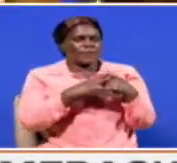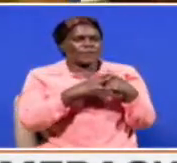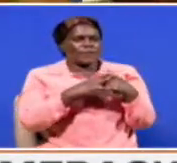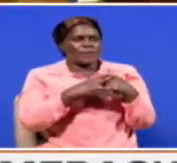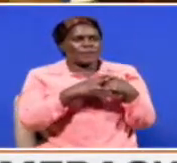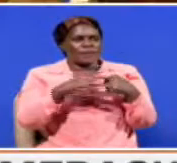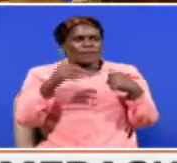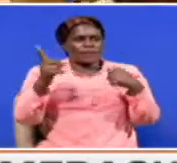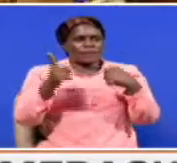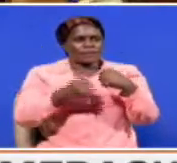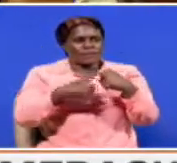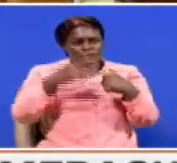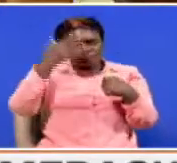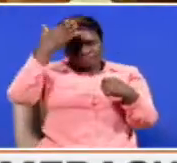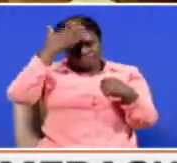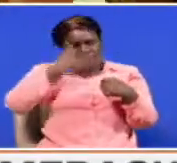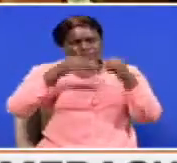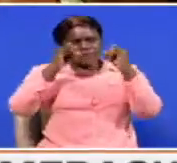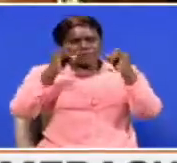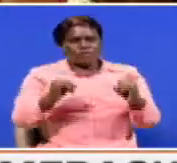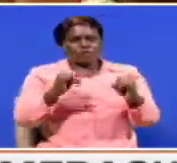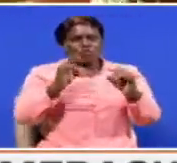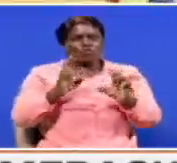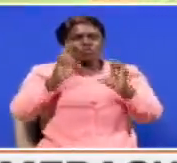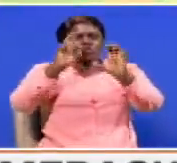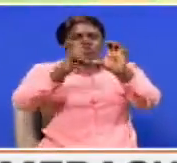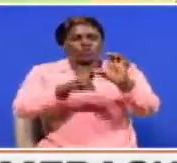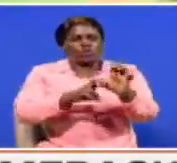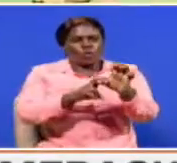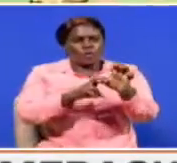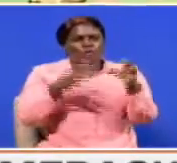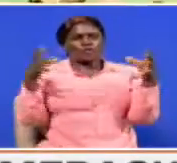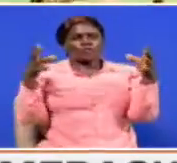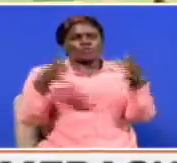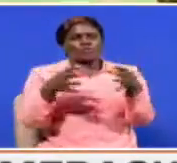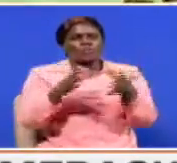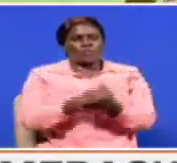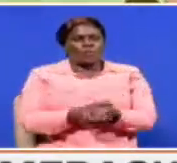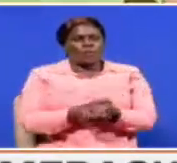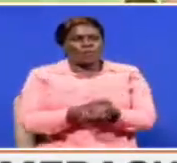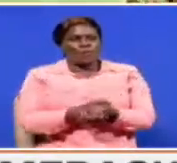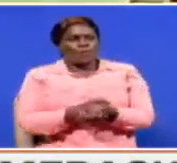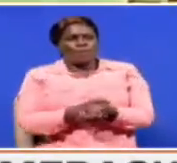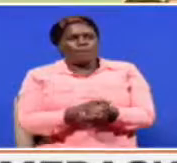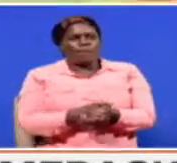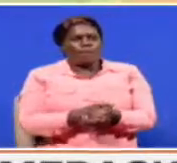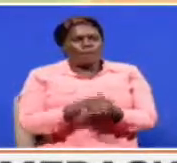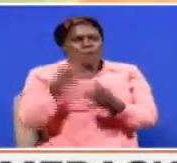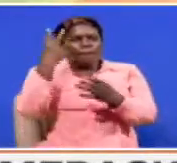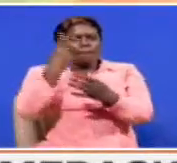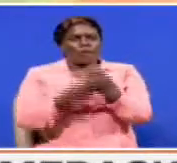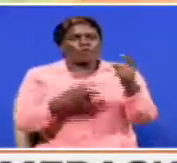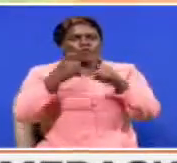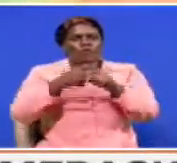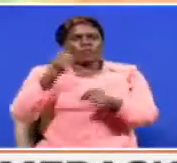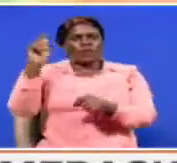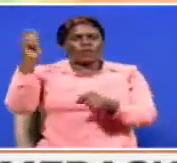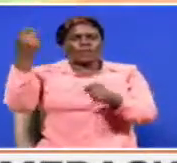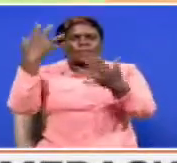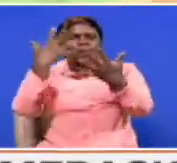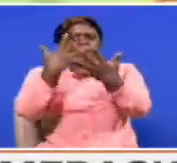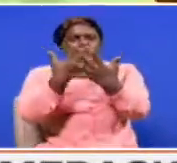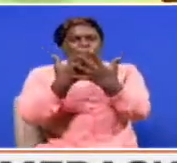Six new faces make their debut, with Nick Kimutai and Timothy Kipruto, both from Kenya